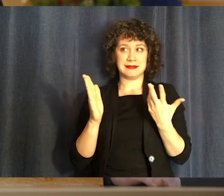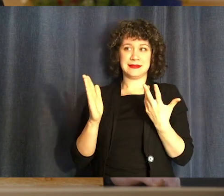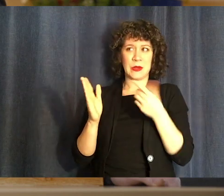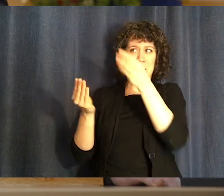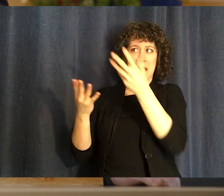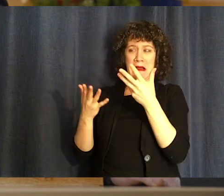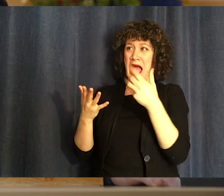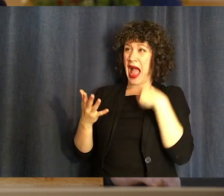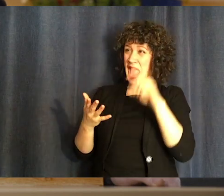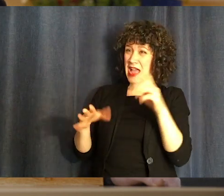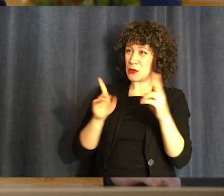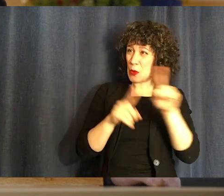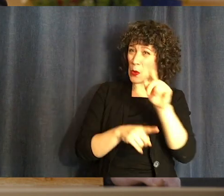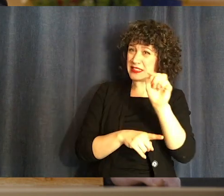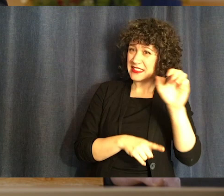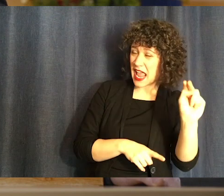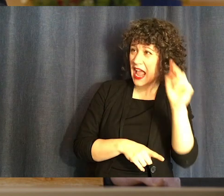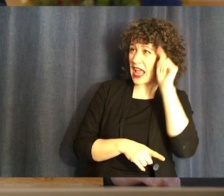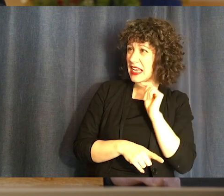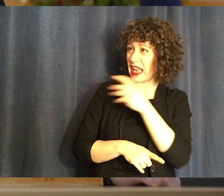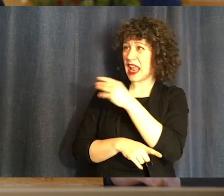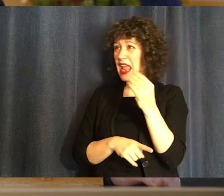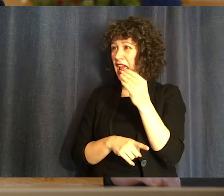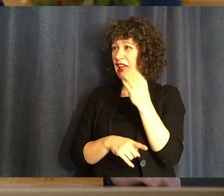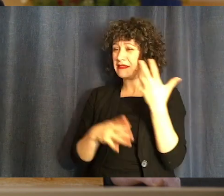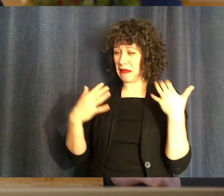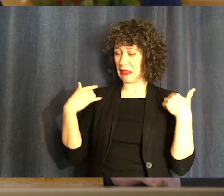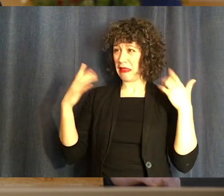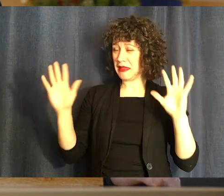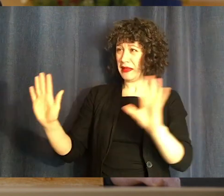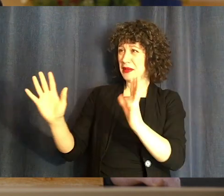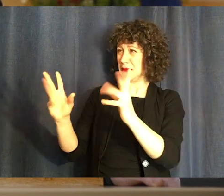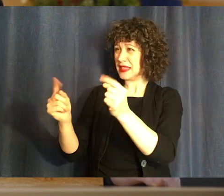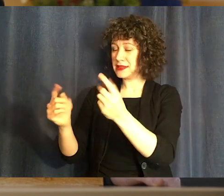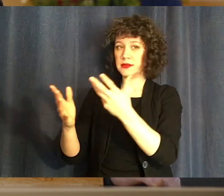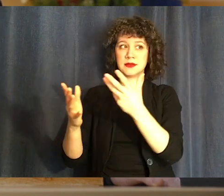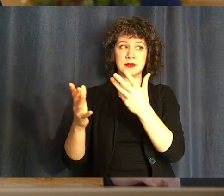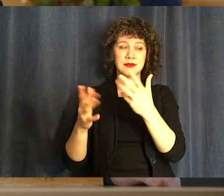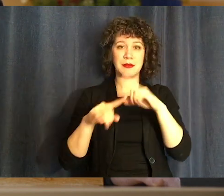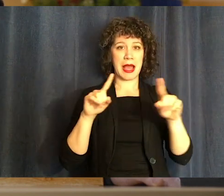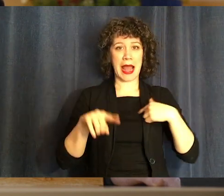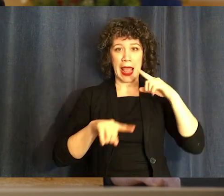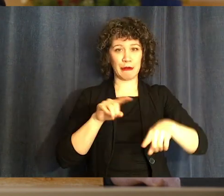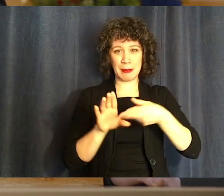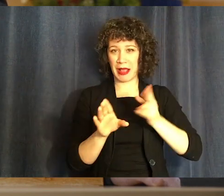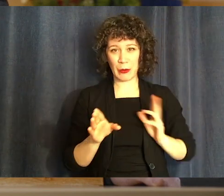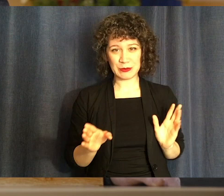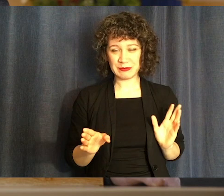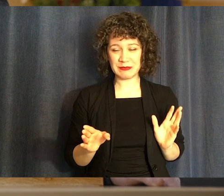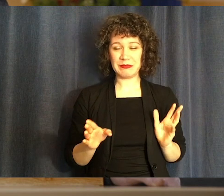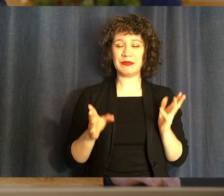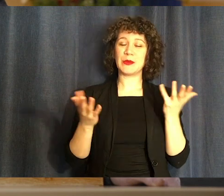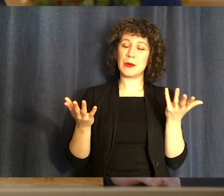is, taking risks affords you interesting stories to share and opens windows of opportunity. I say go for it and see where